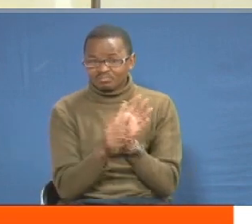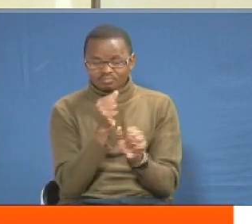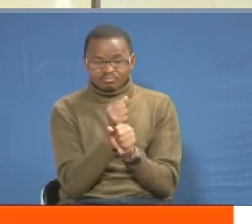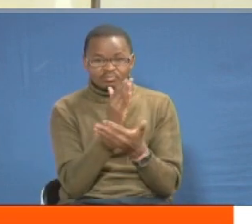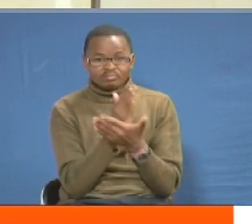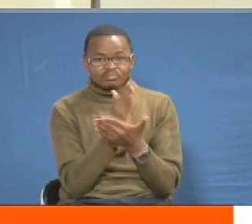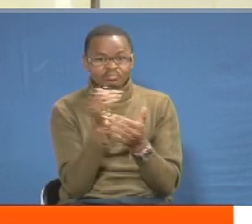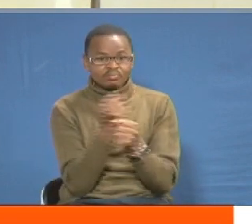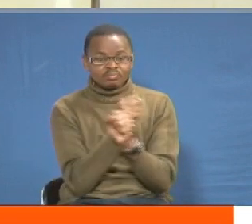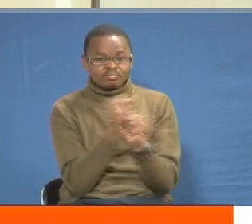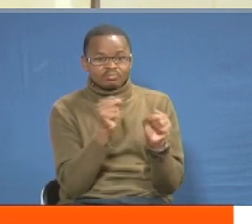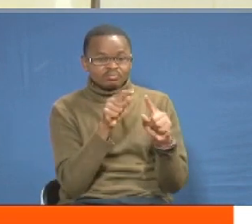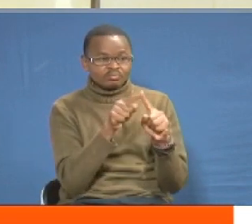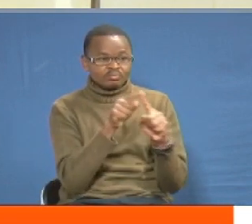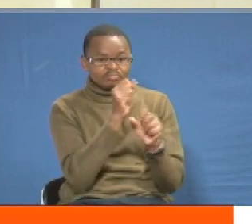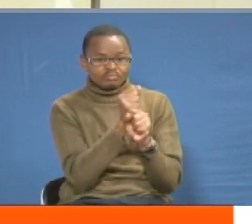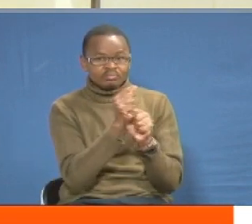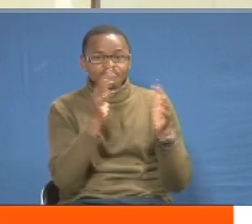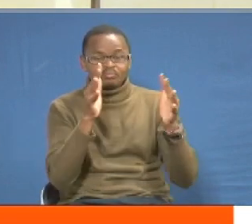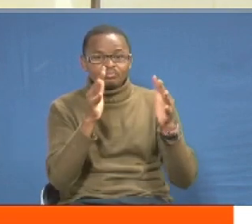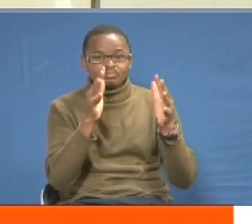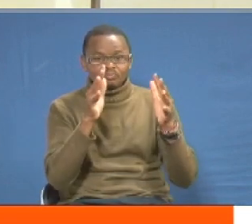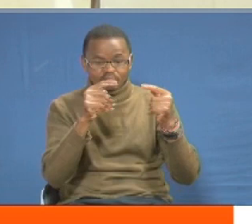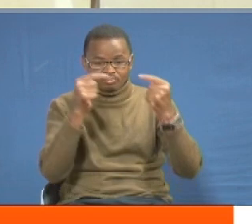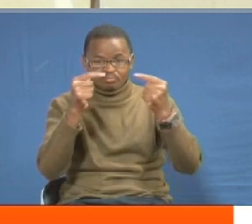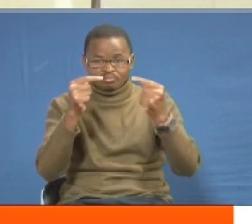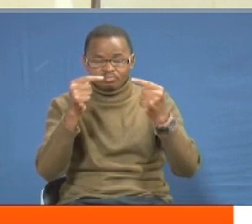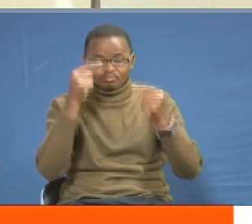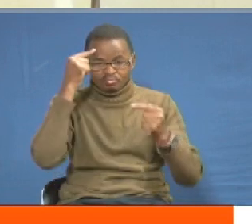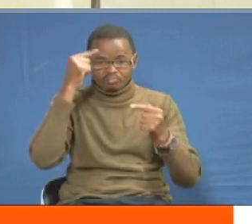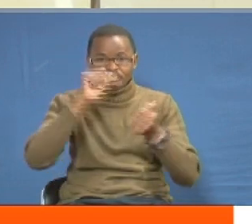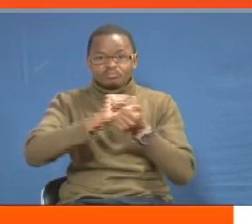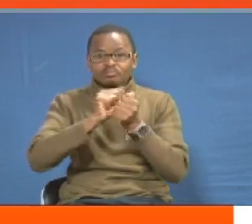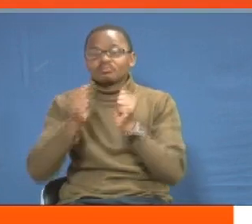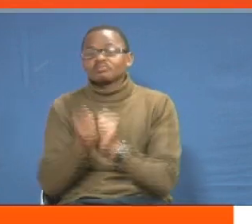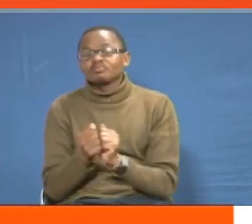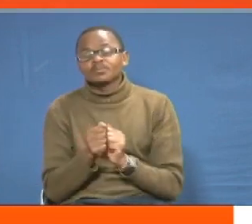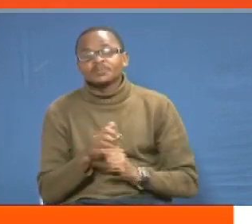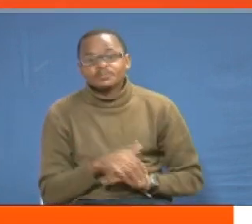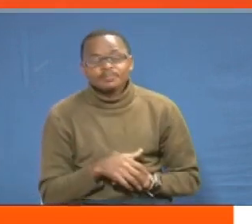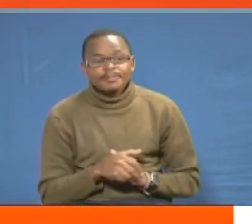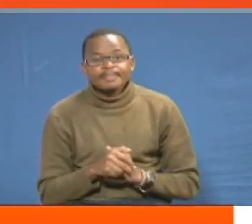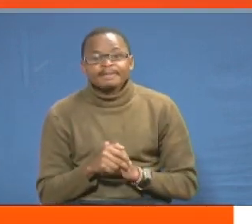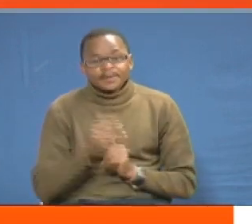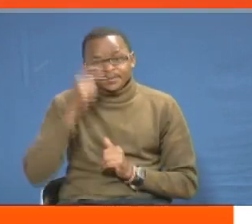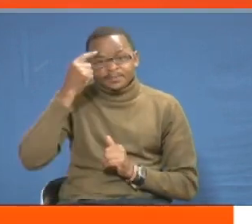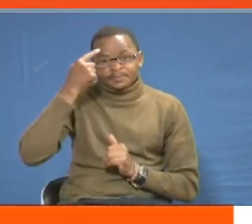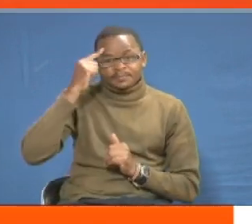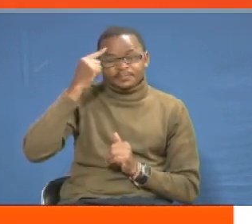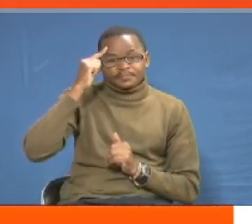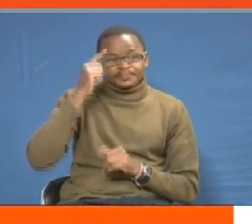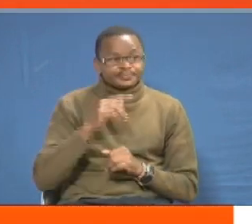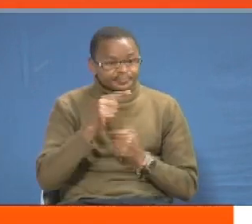that has made it quite impossible to make huge strides in terms of advocating for change? I